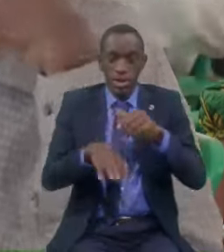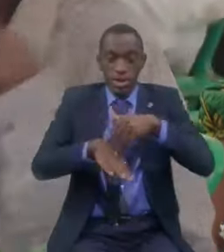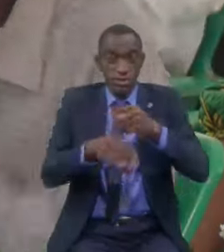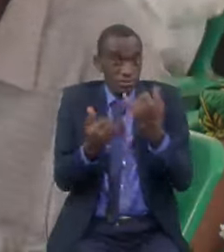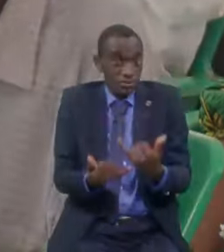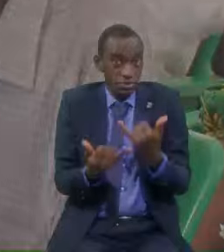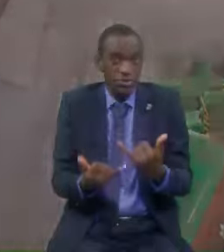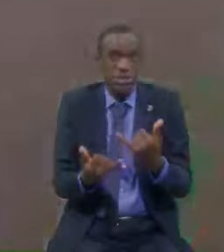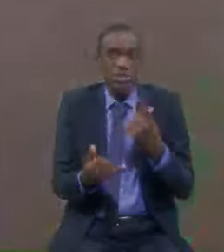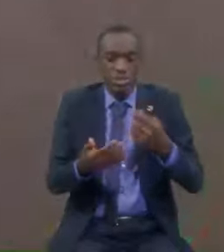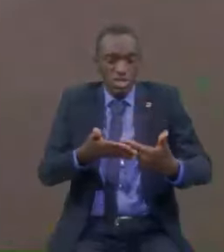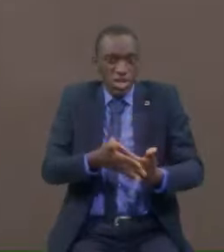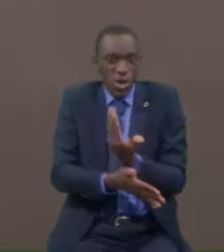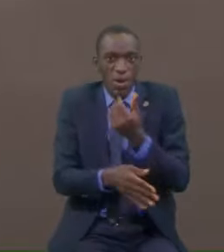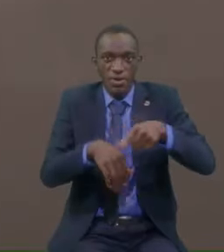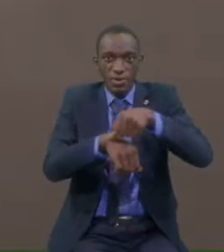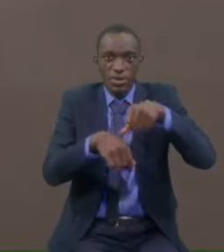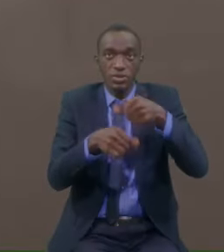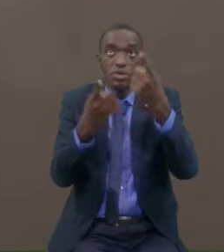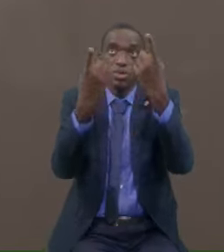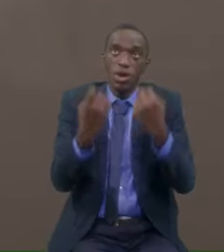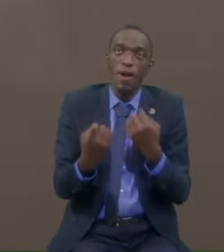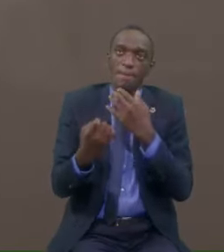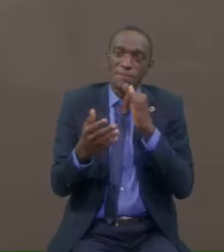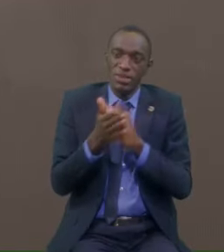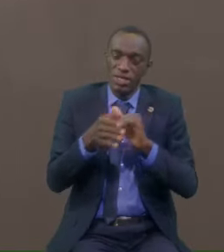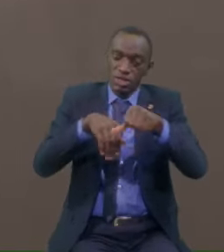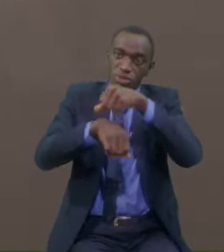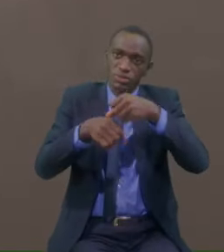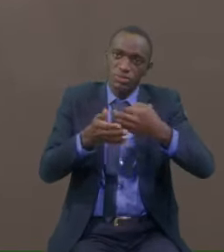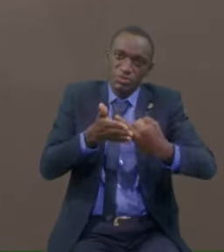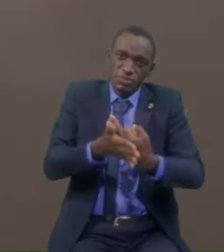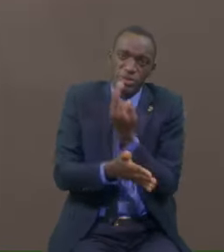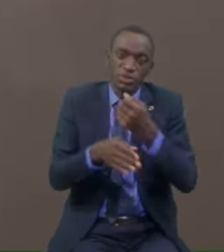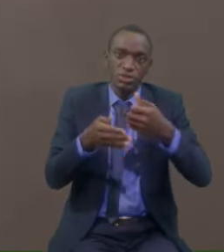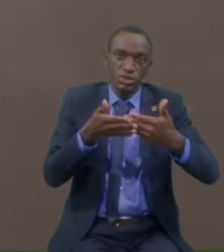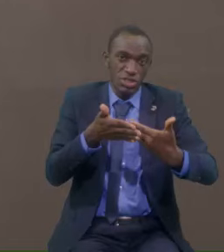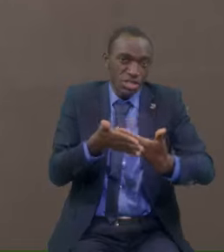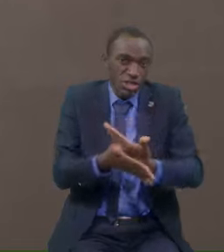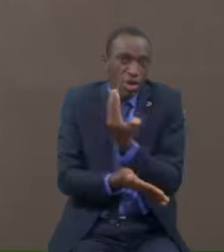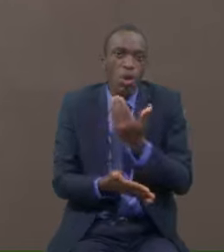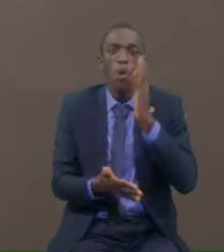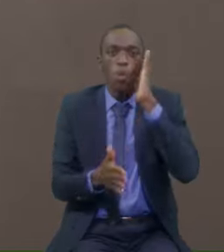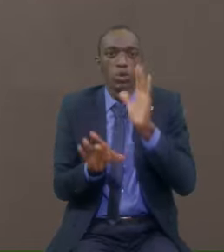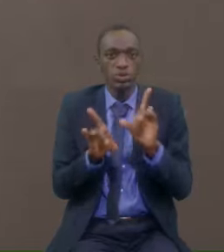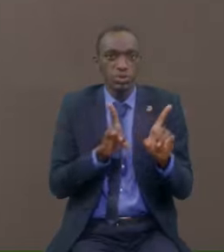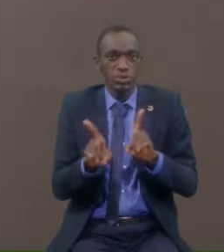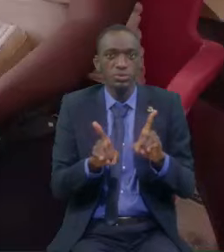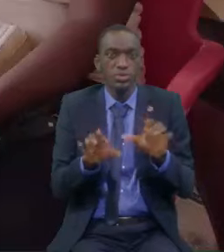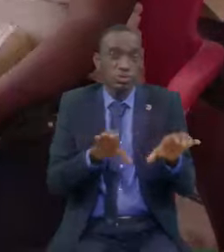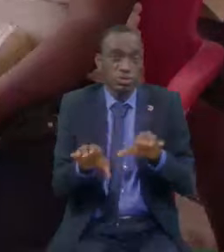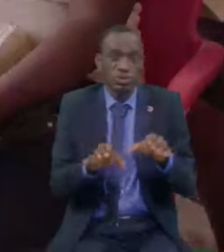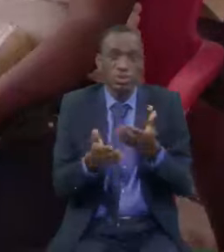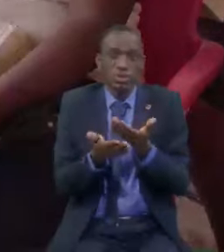that anointing fresh and new will do great things through your life in